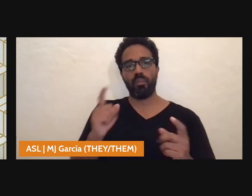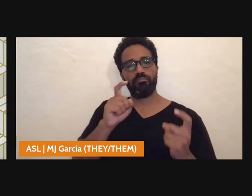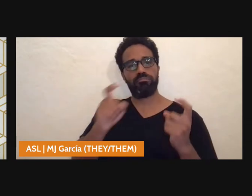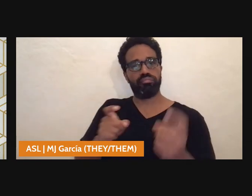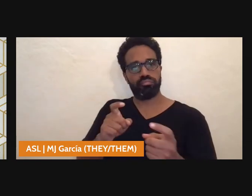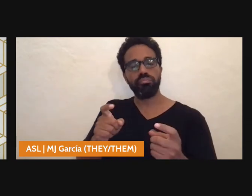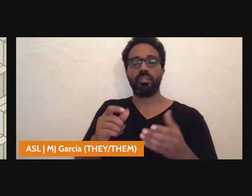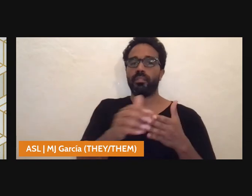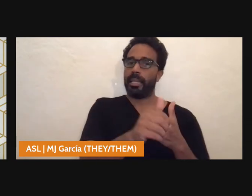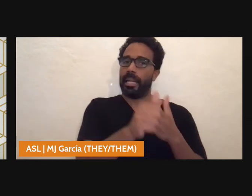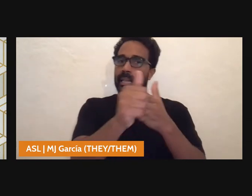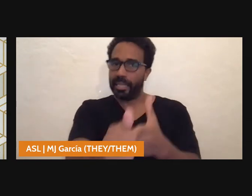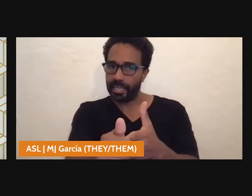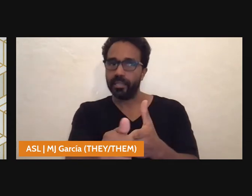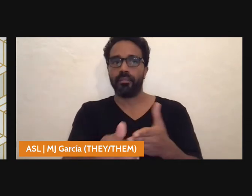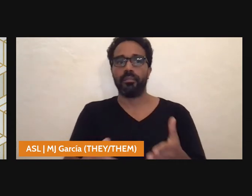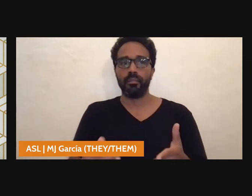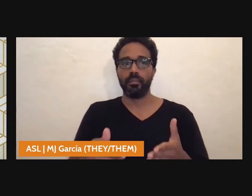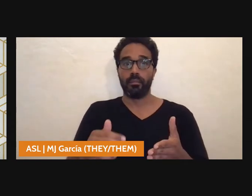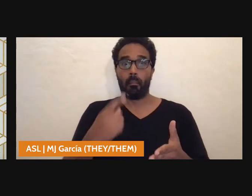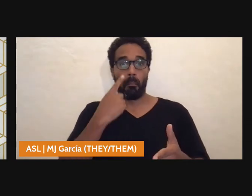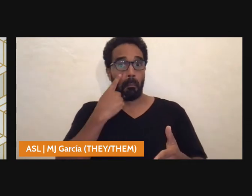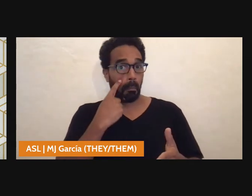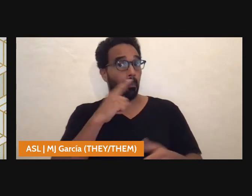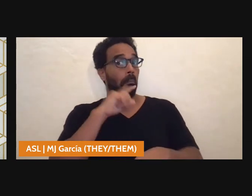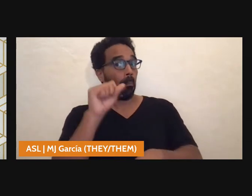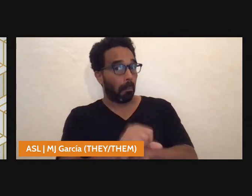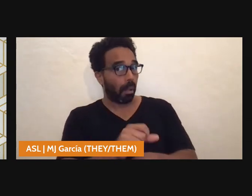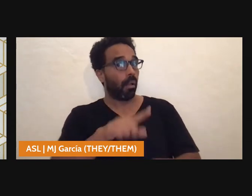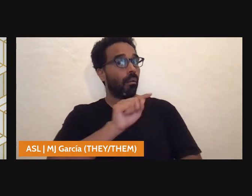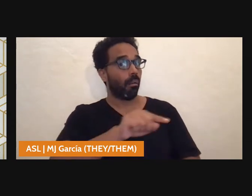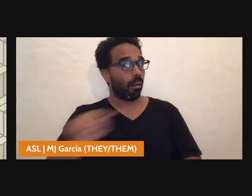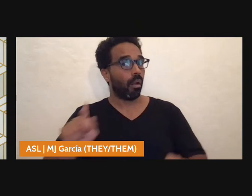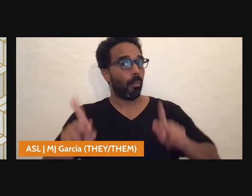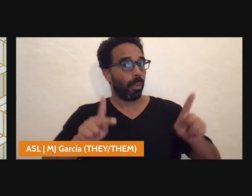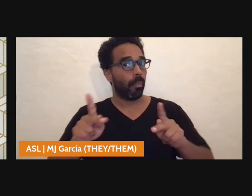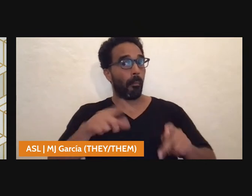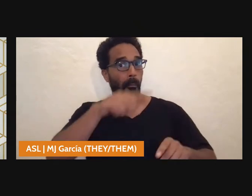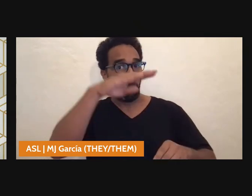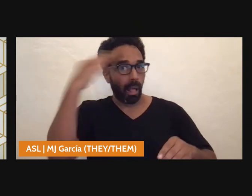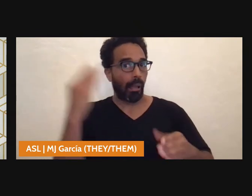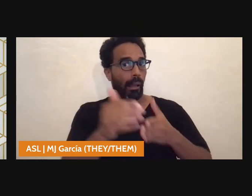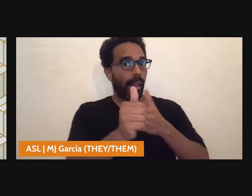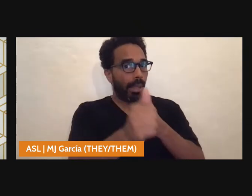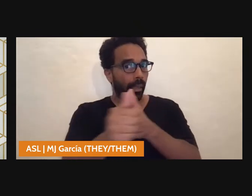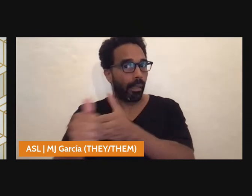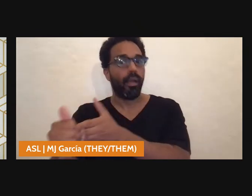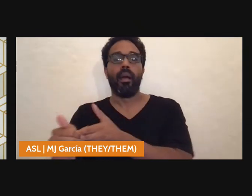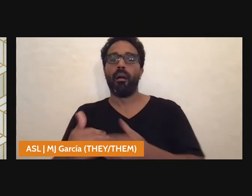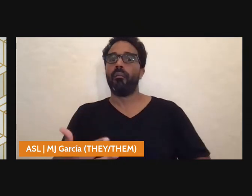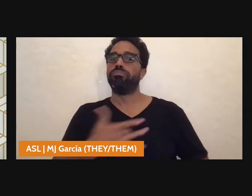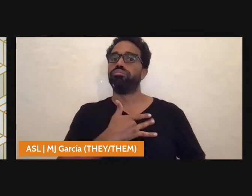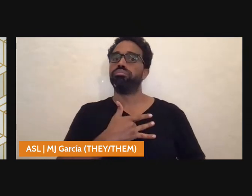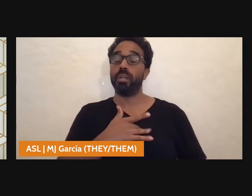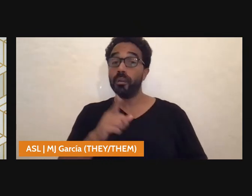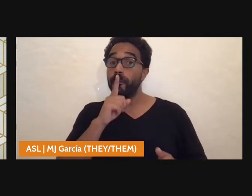Black liberation real in our state. The fierce urgency is now.